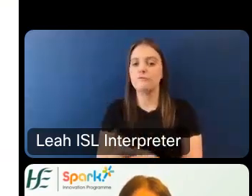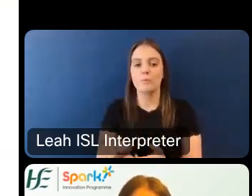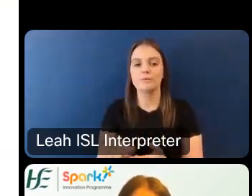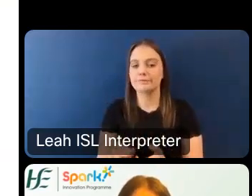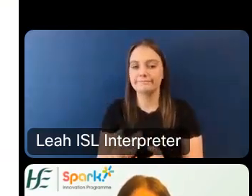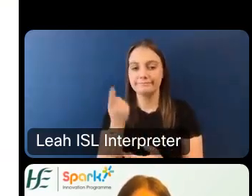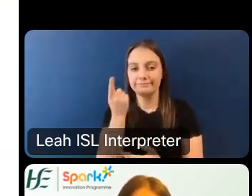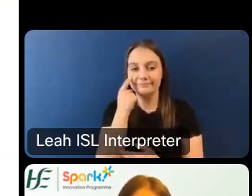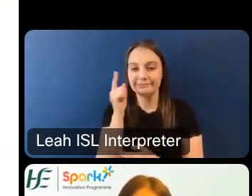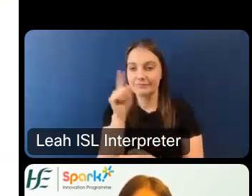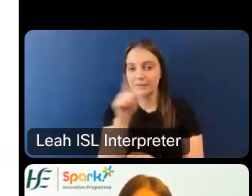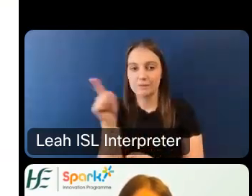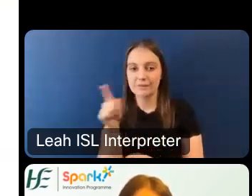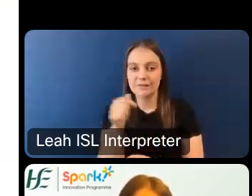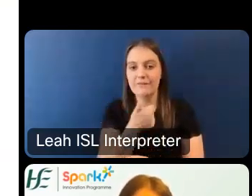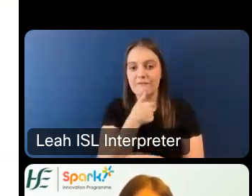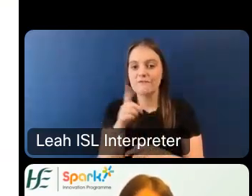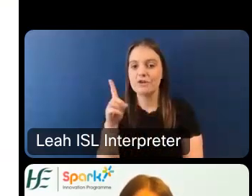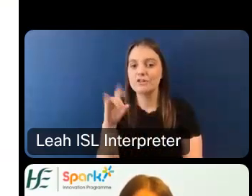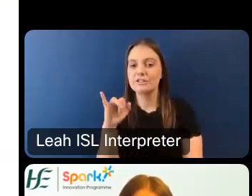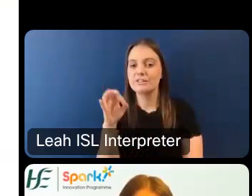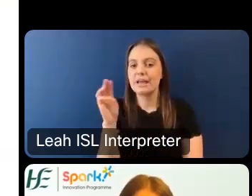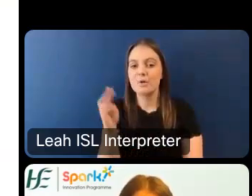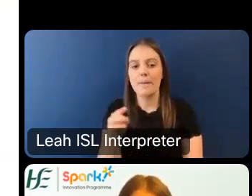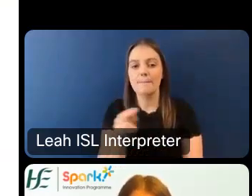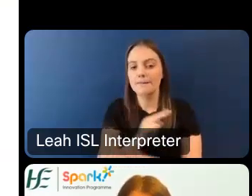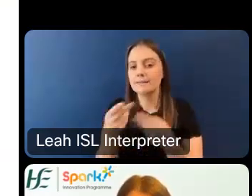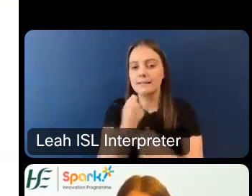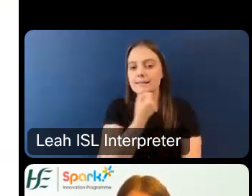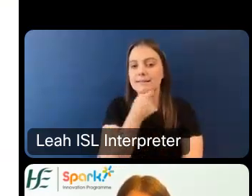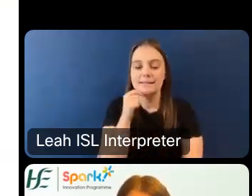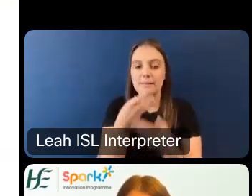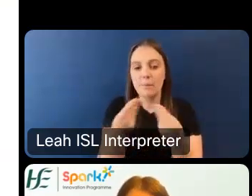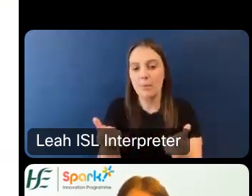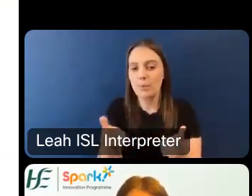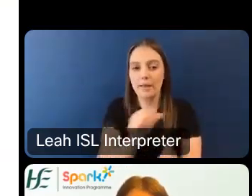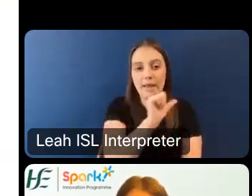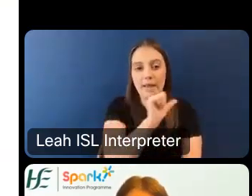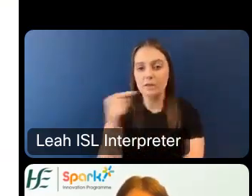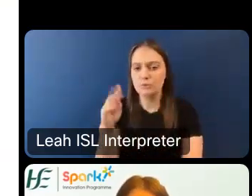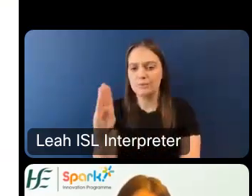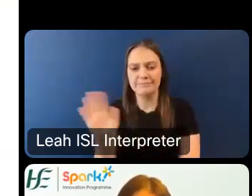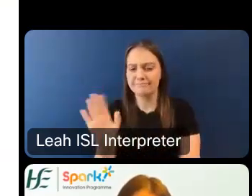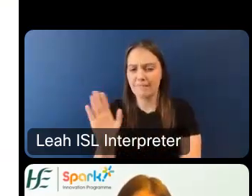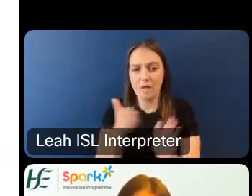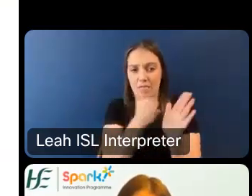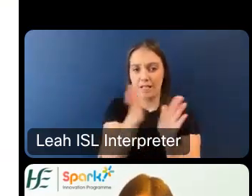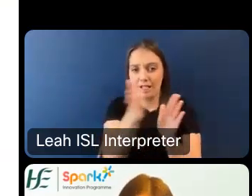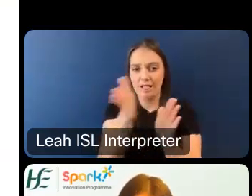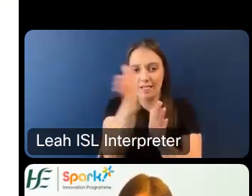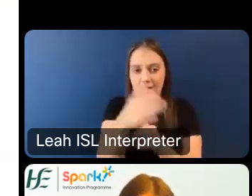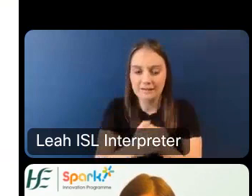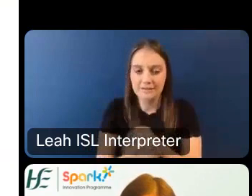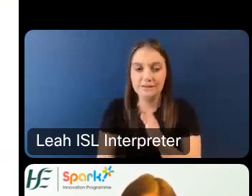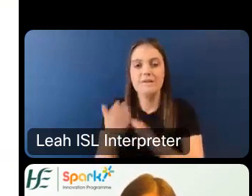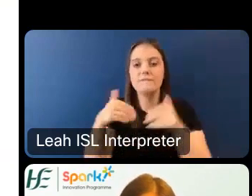first diagram there. It's not a simple solution from A to B, or like if the toaster is broken, you're